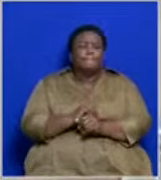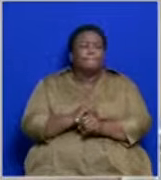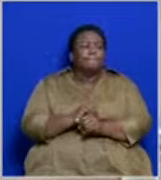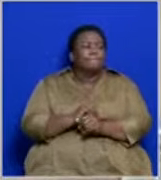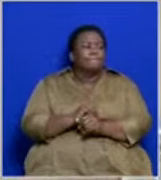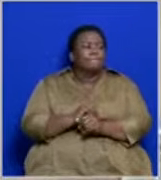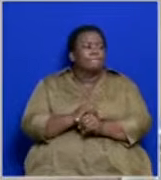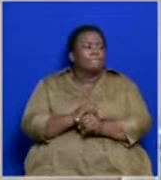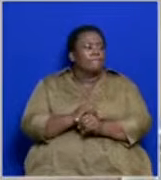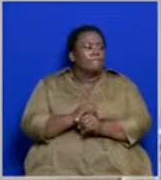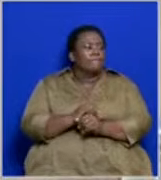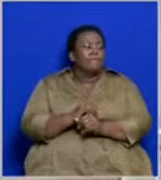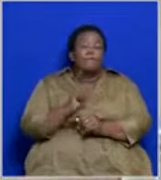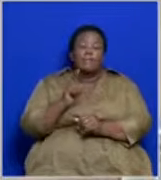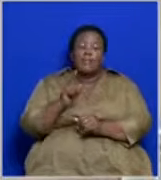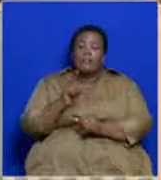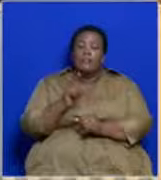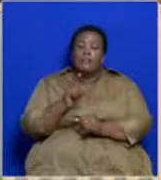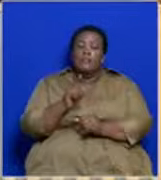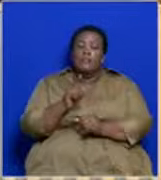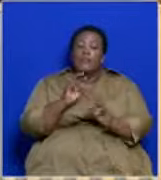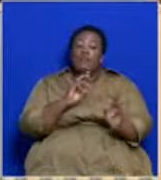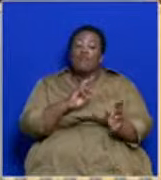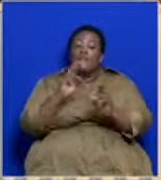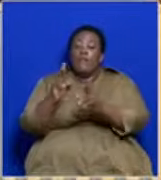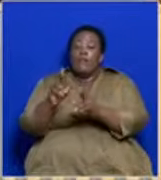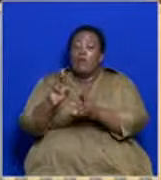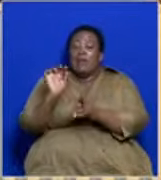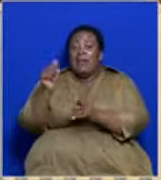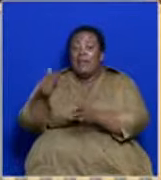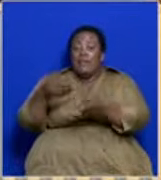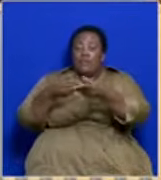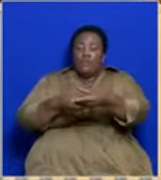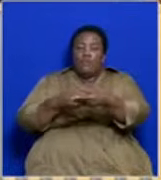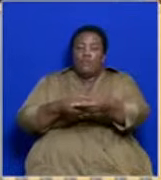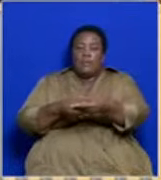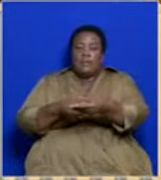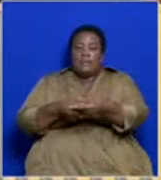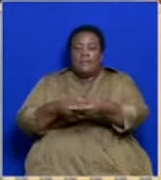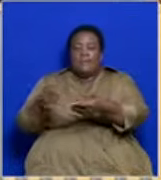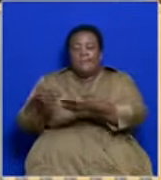referral and other documents are missing from our files, from the